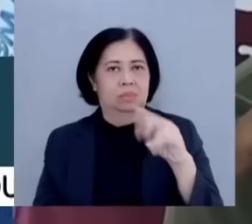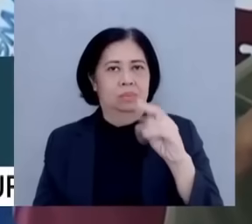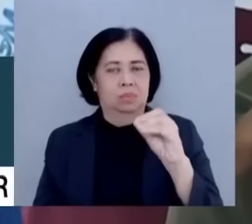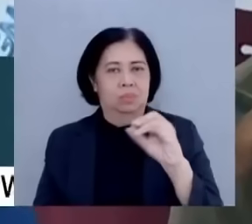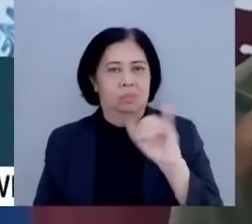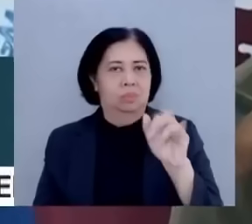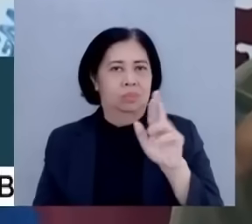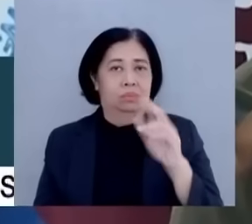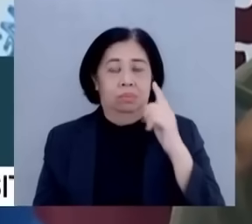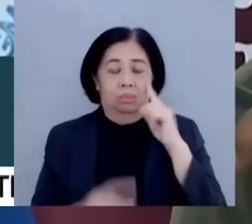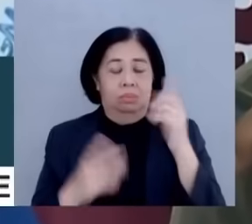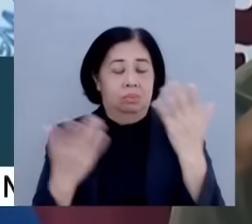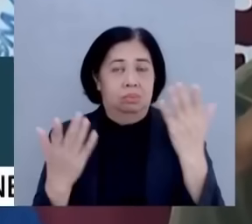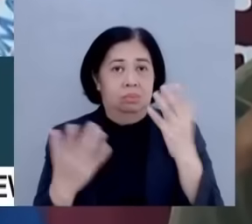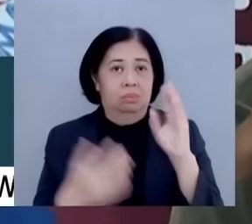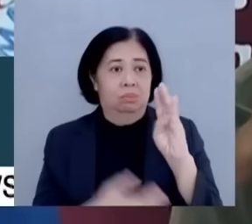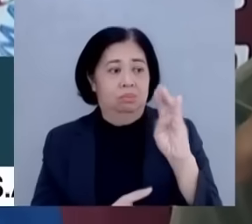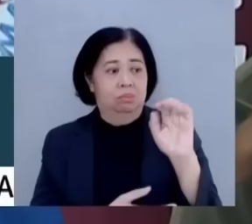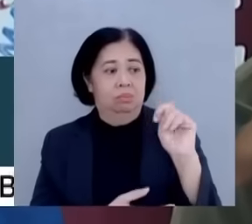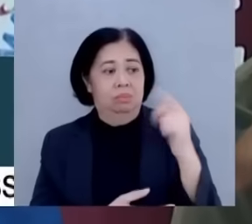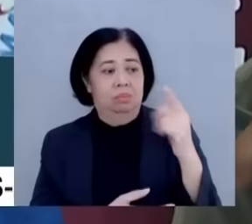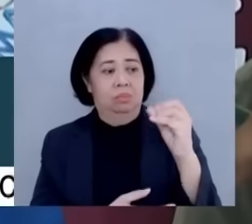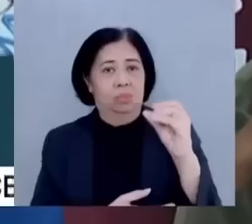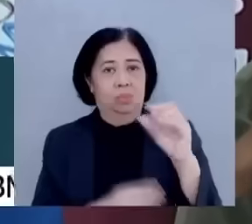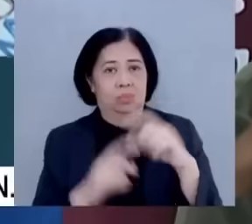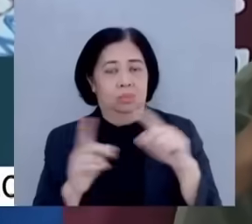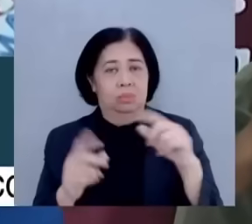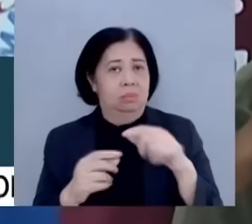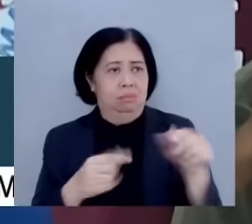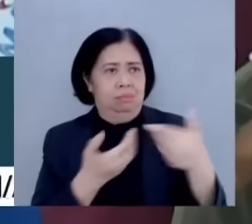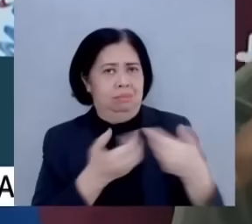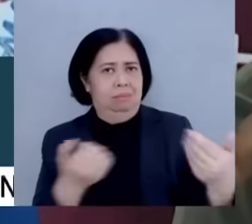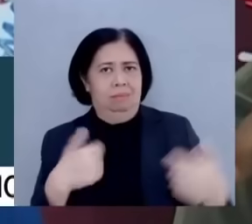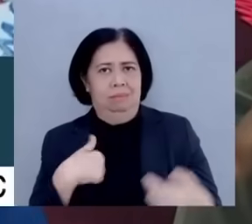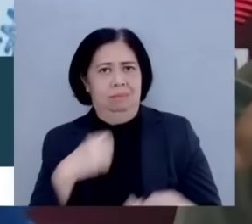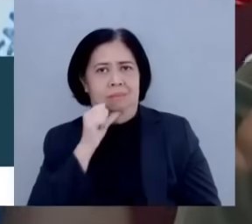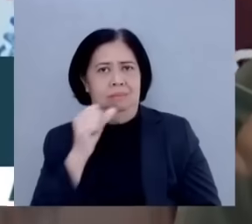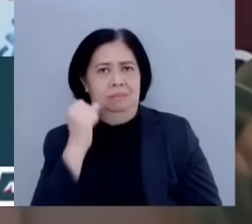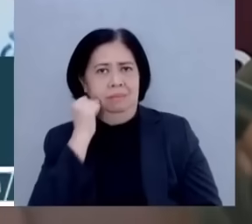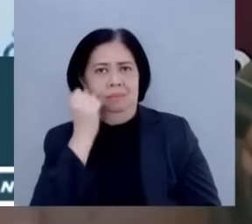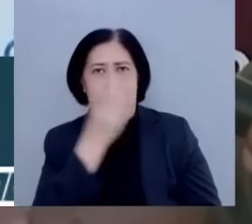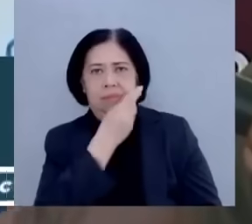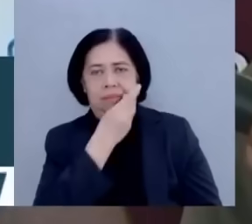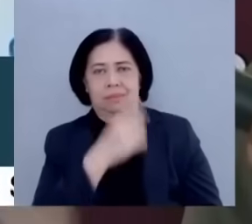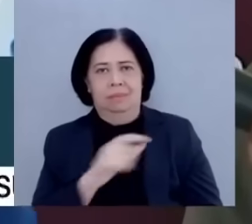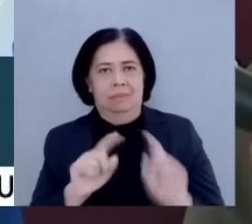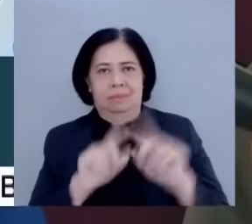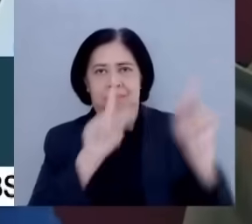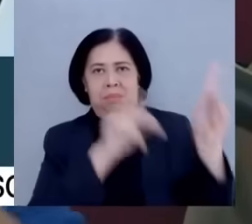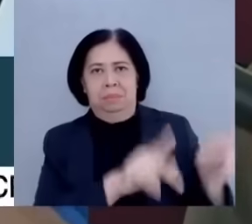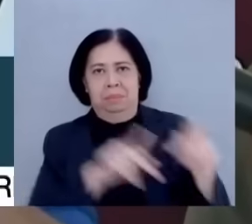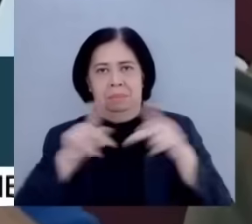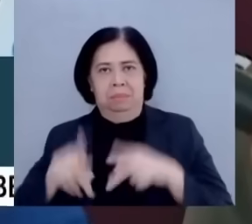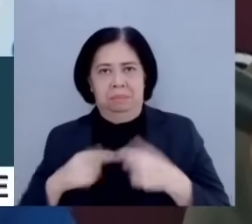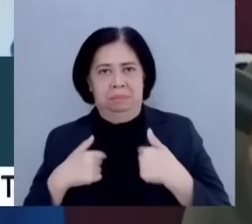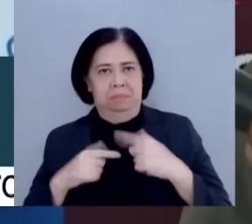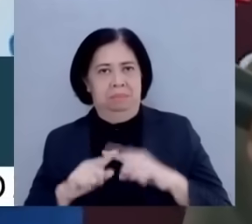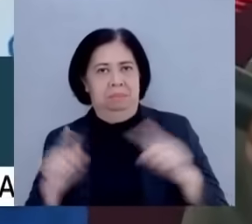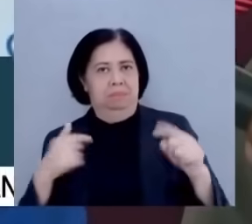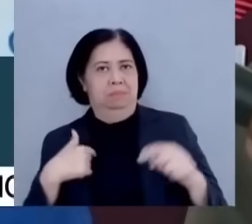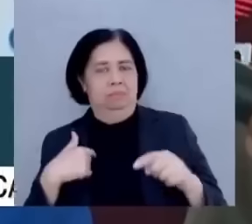know, Benigno Aquino Jr. is not Sara Duterte. So, ibang tao din siya. Ibang tao din